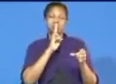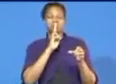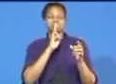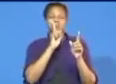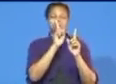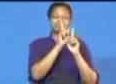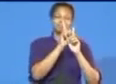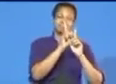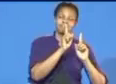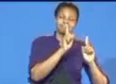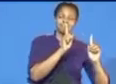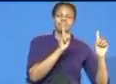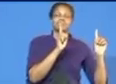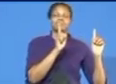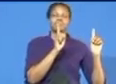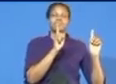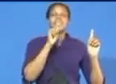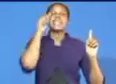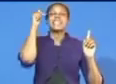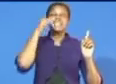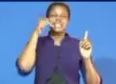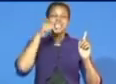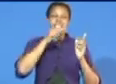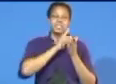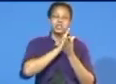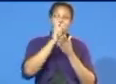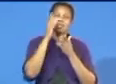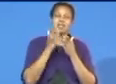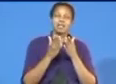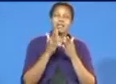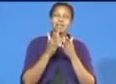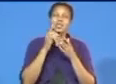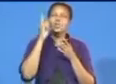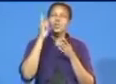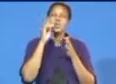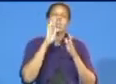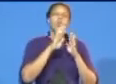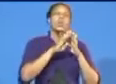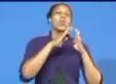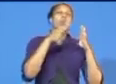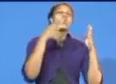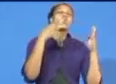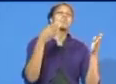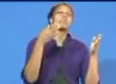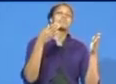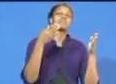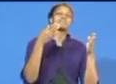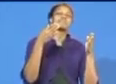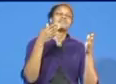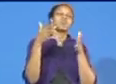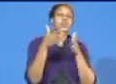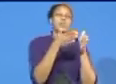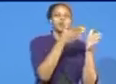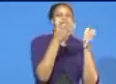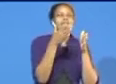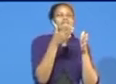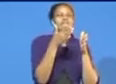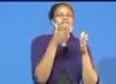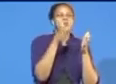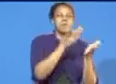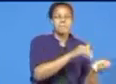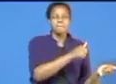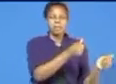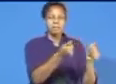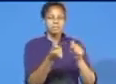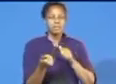this coming weekend, you will once again open the fountain of baptism. For those who've